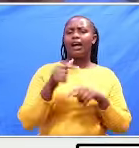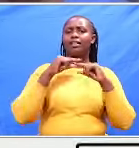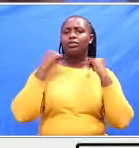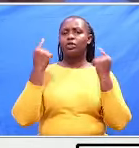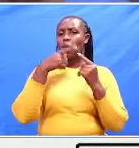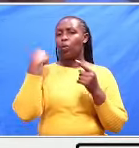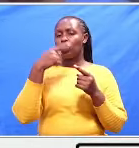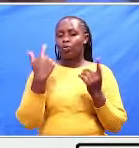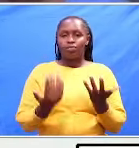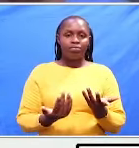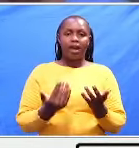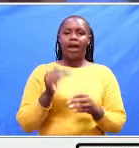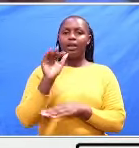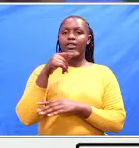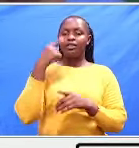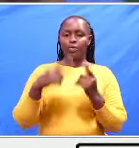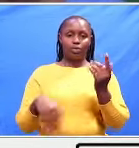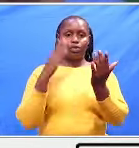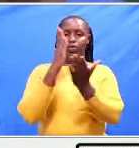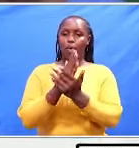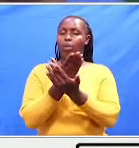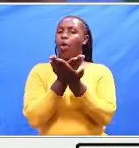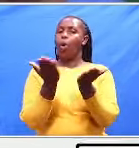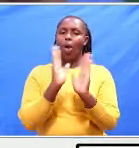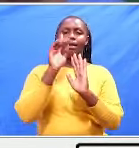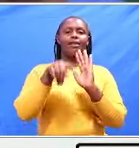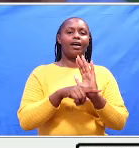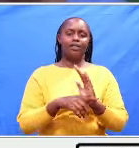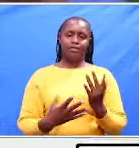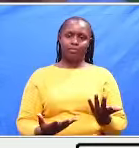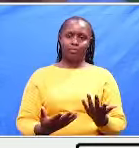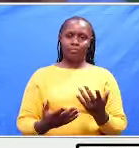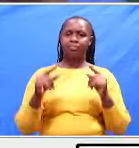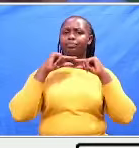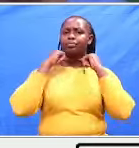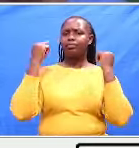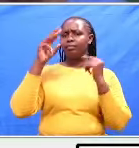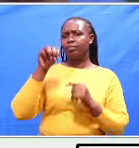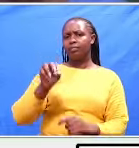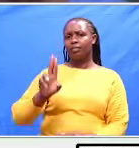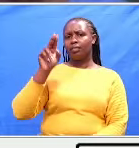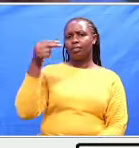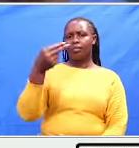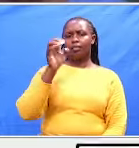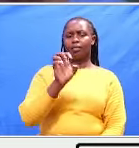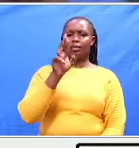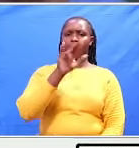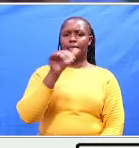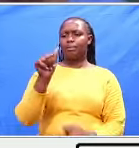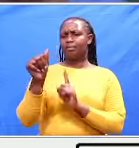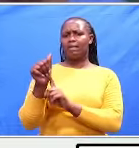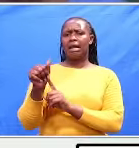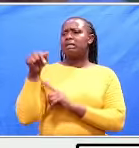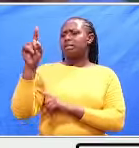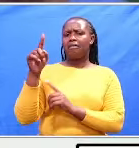the insolence. Stop the intolerance. Archbishop Muheria. And it is important to know that Muheria did not even lead